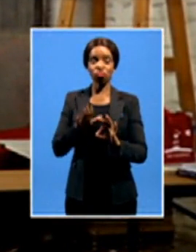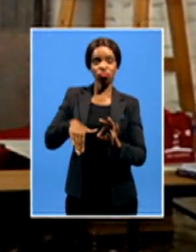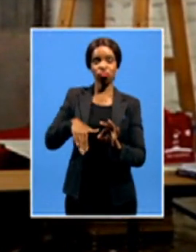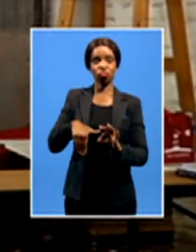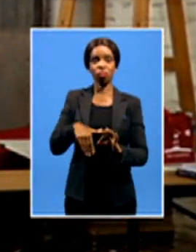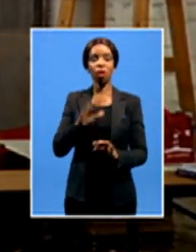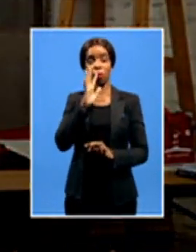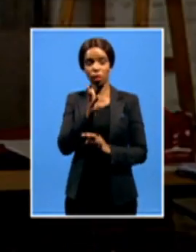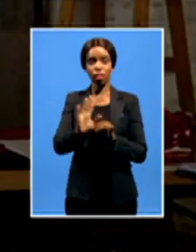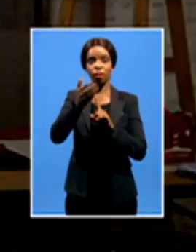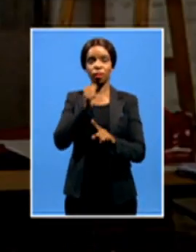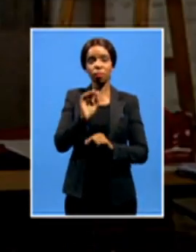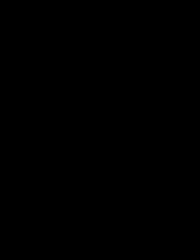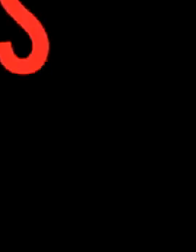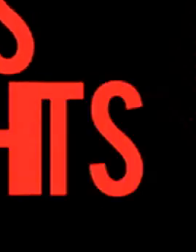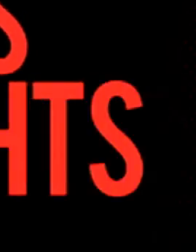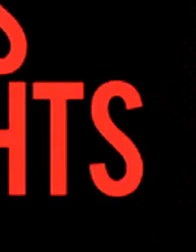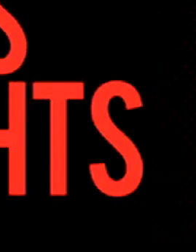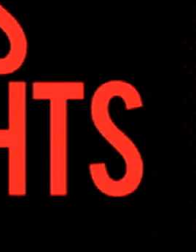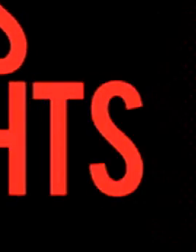there slowly, one step at a time.